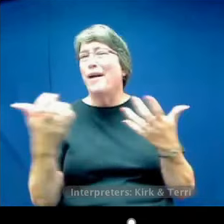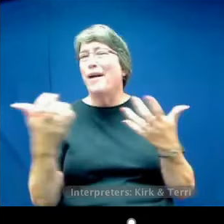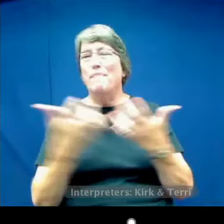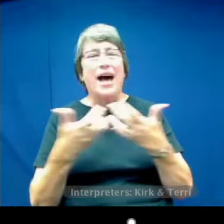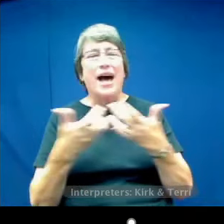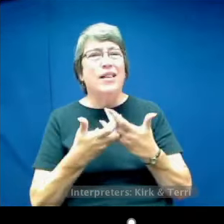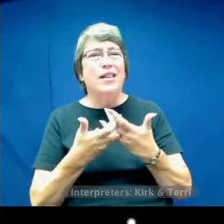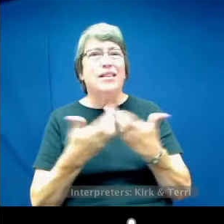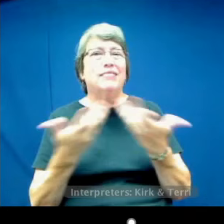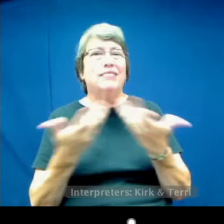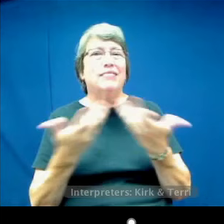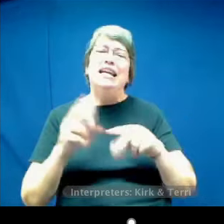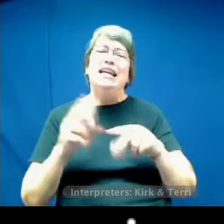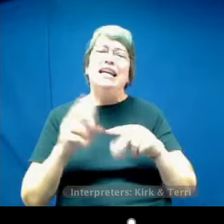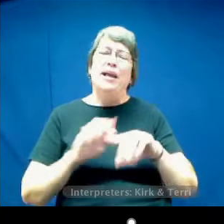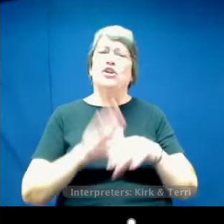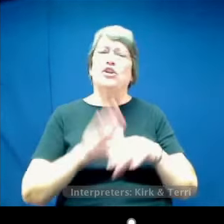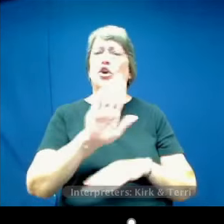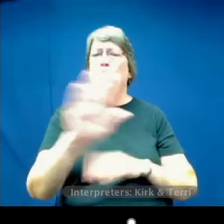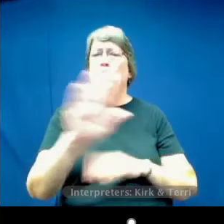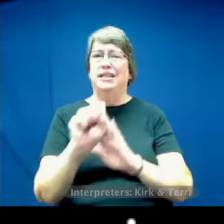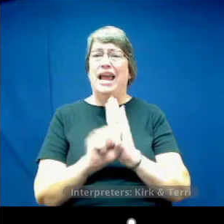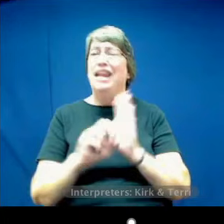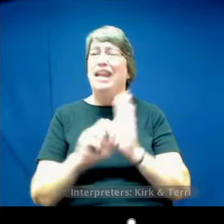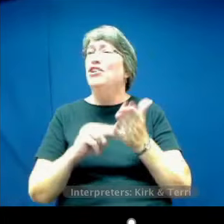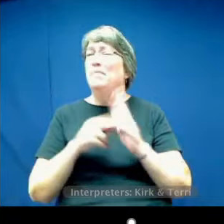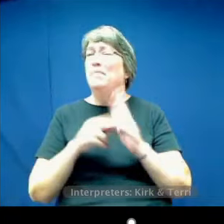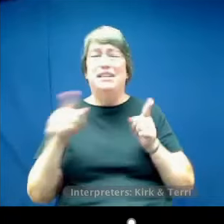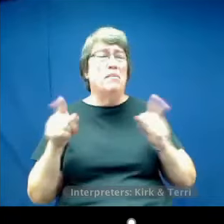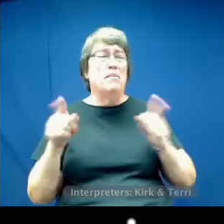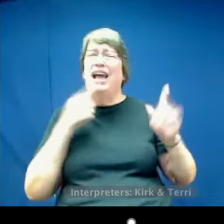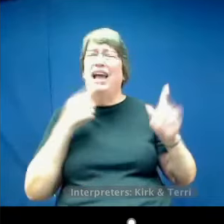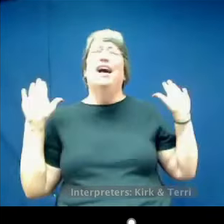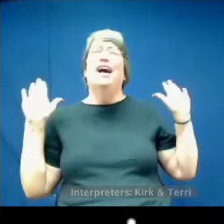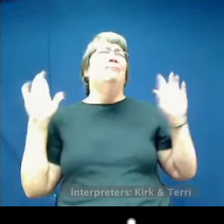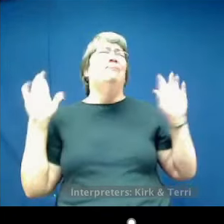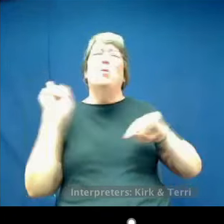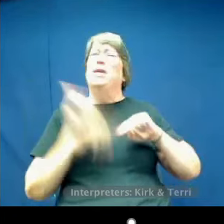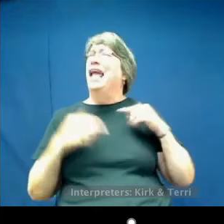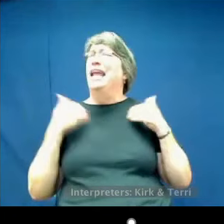essentially, again, means they agree, they want a divorce. They're not blaming each other.